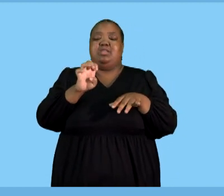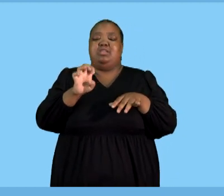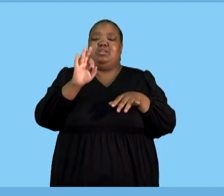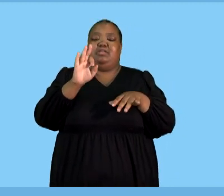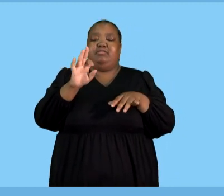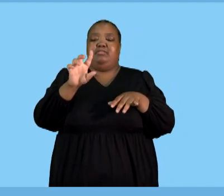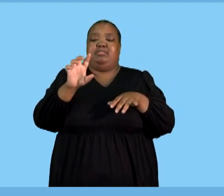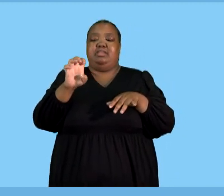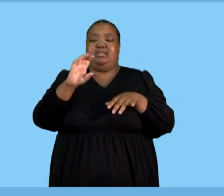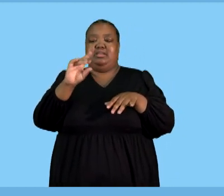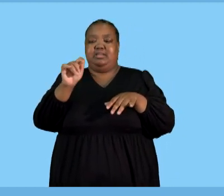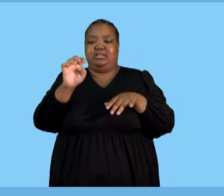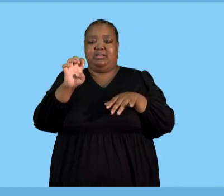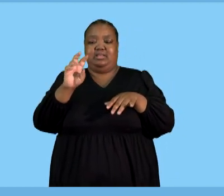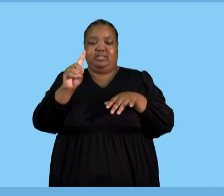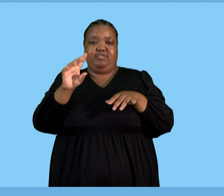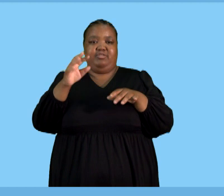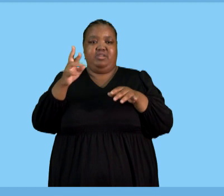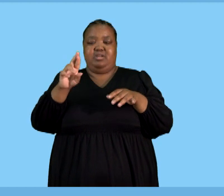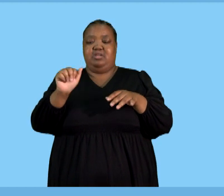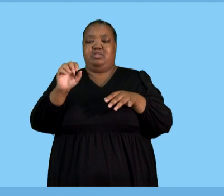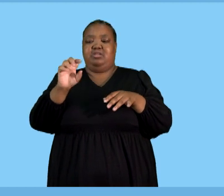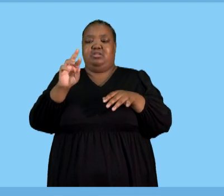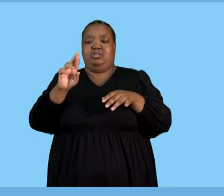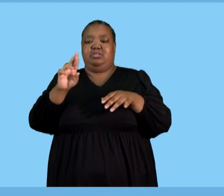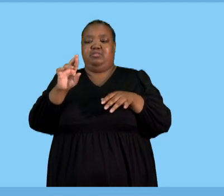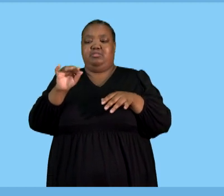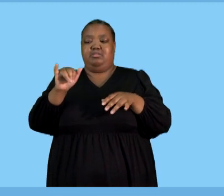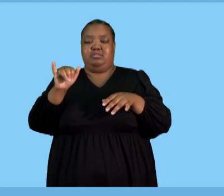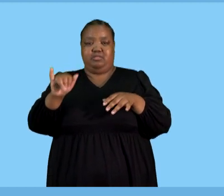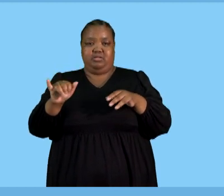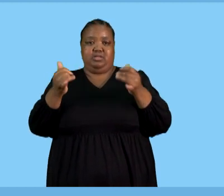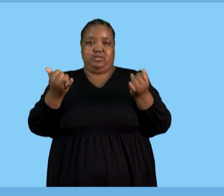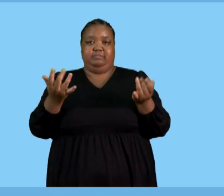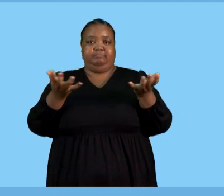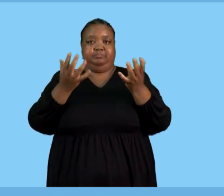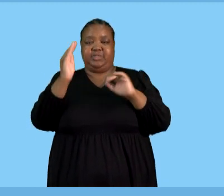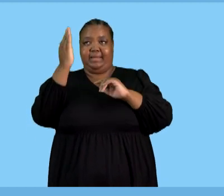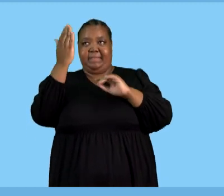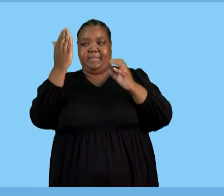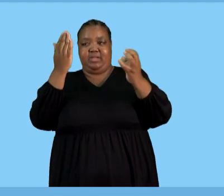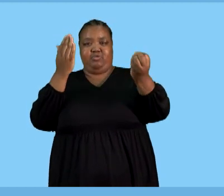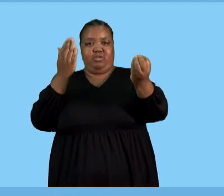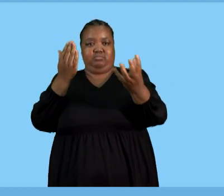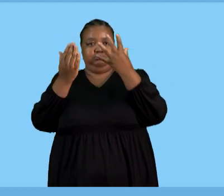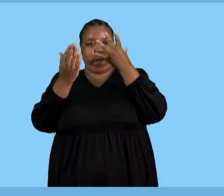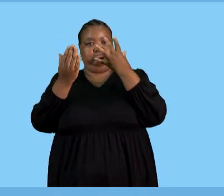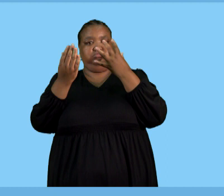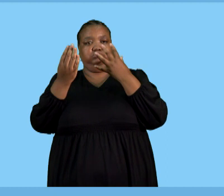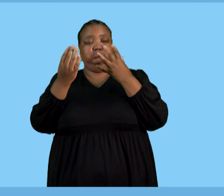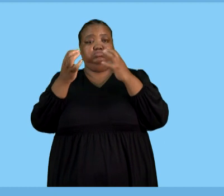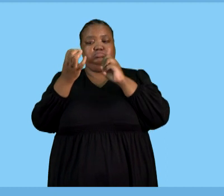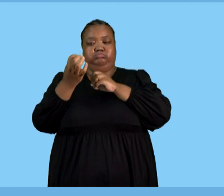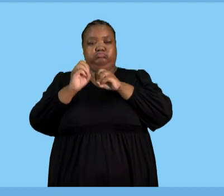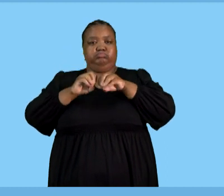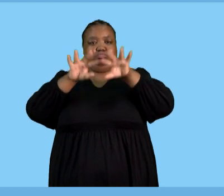coming from the source going towards the surface, in this case being the mirror, this is called your incident ray. Now the one that is